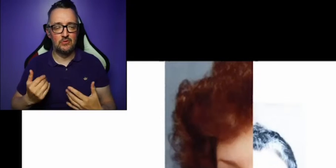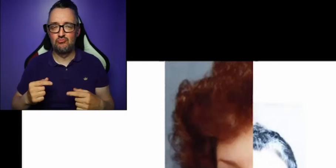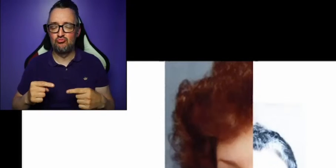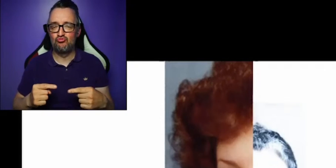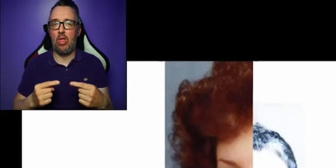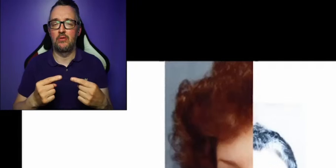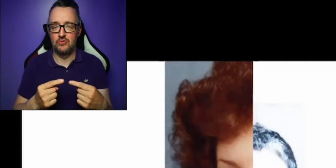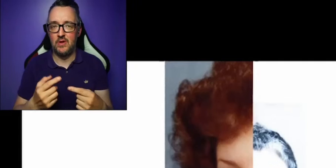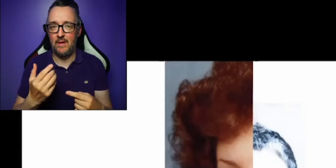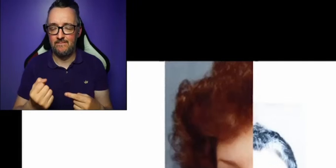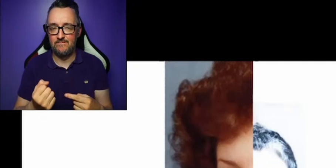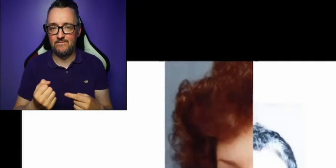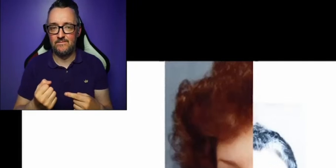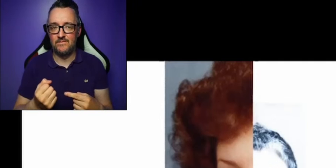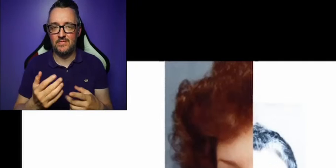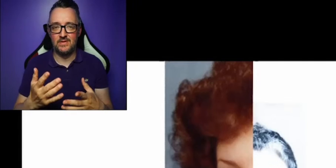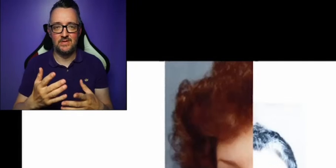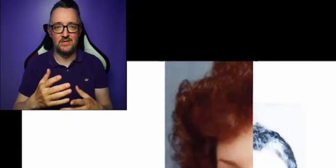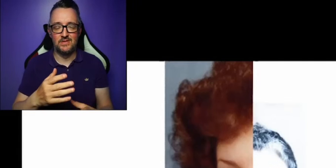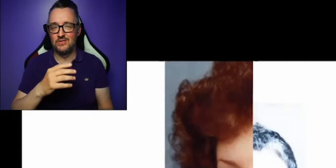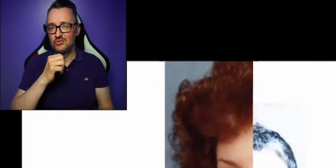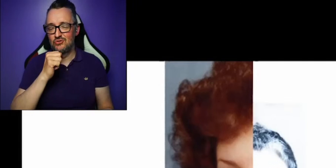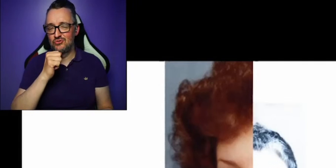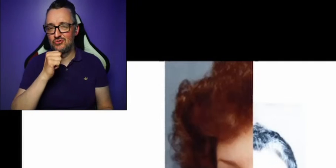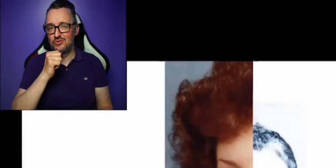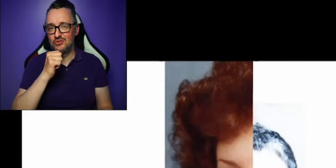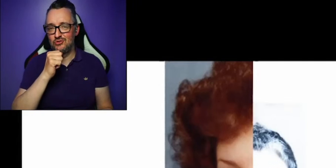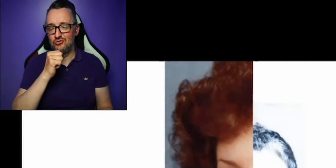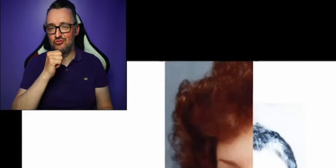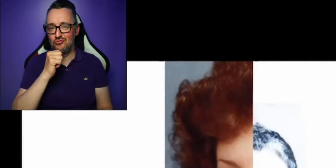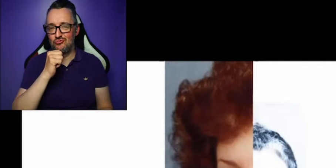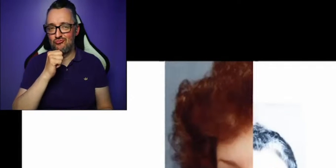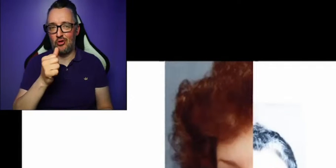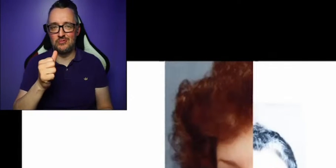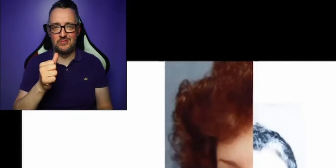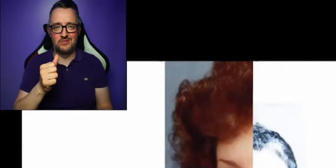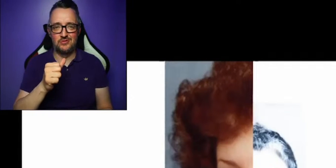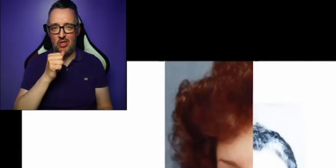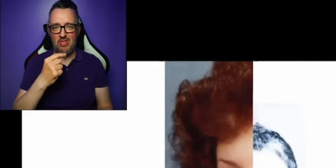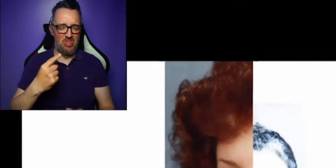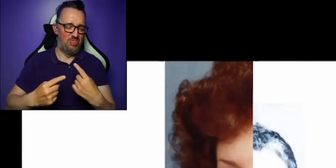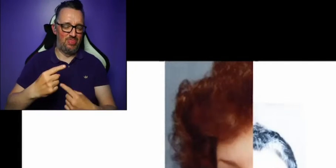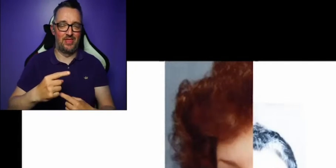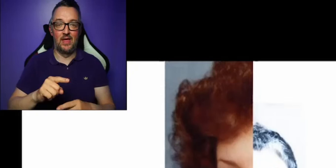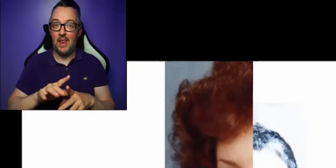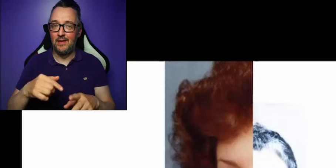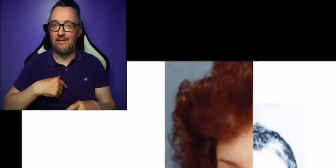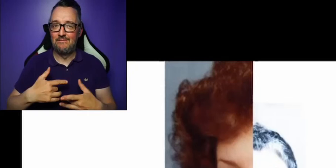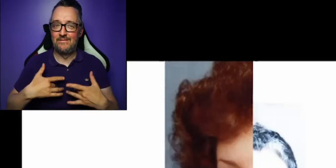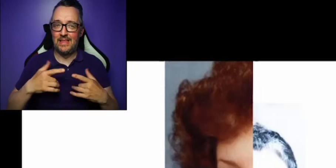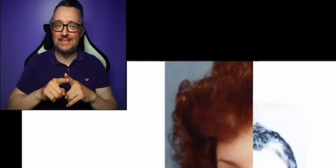yeah. kind of like, don't mess with me, which is what I was like as a teenager, really.